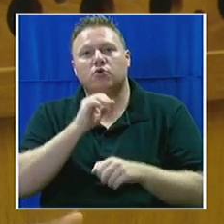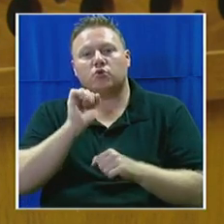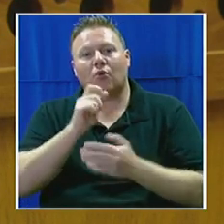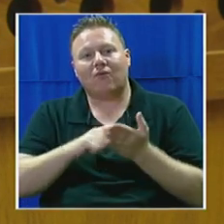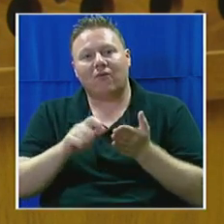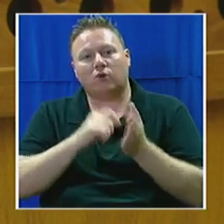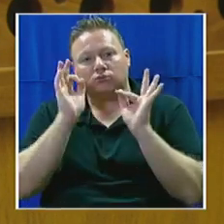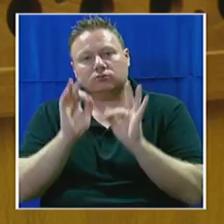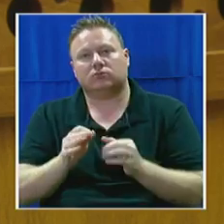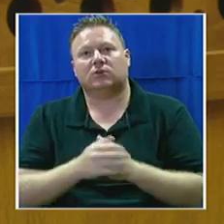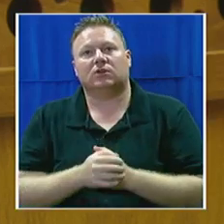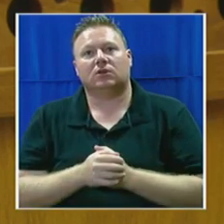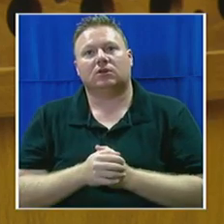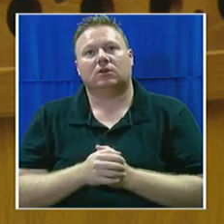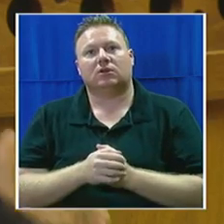Siyanibona ke